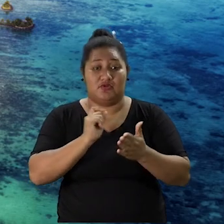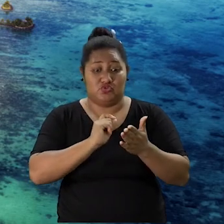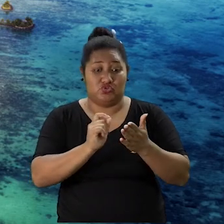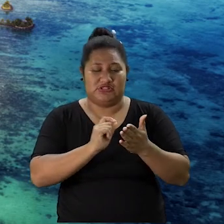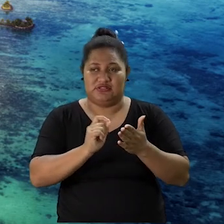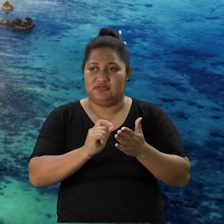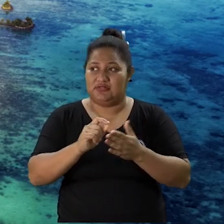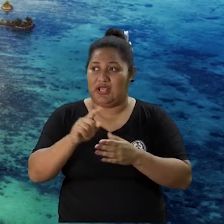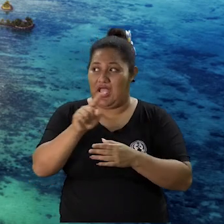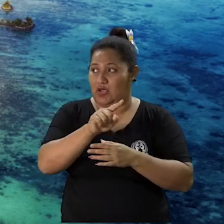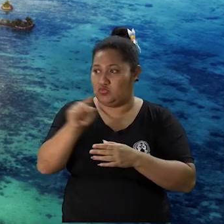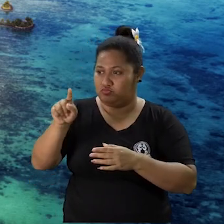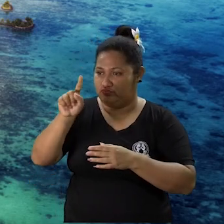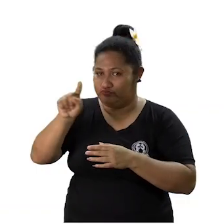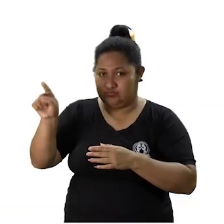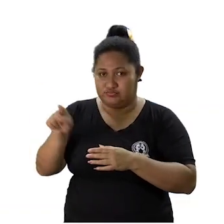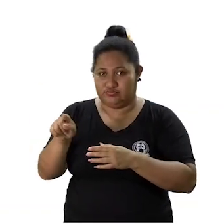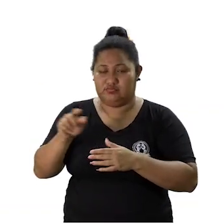ulea.